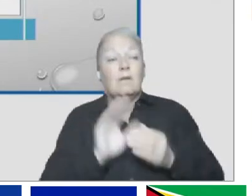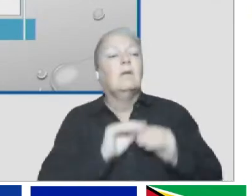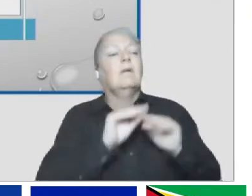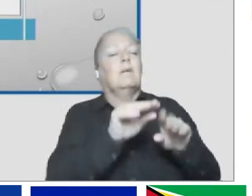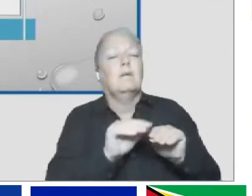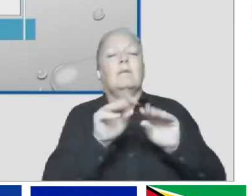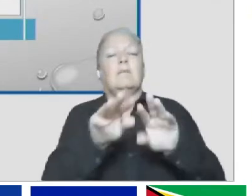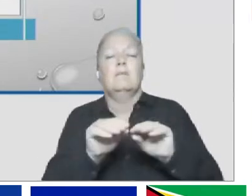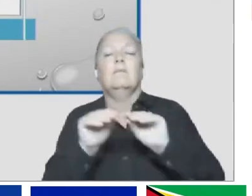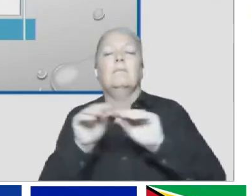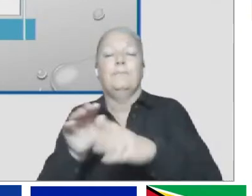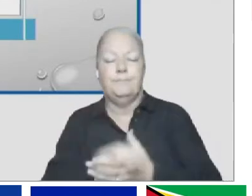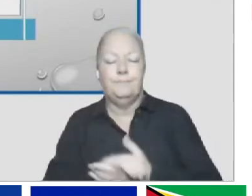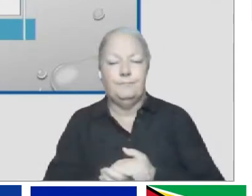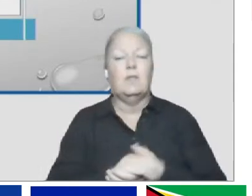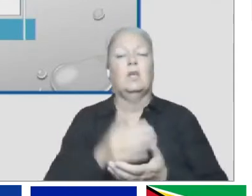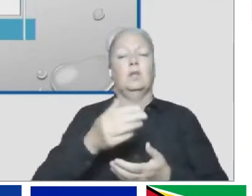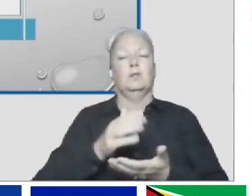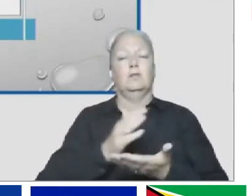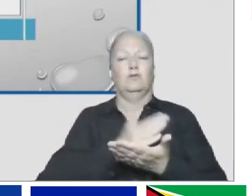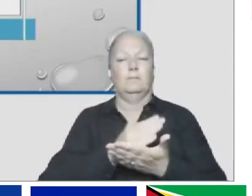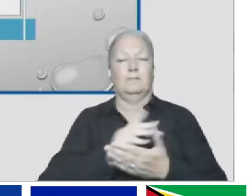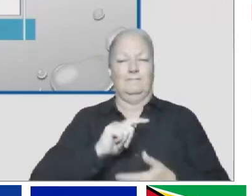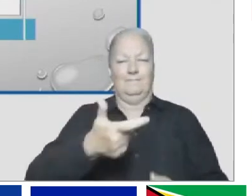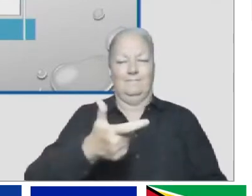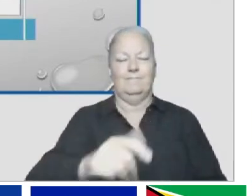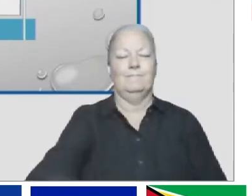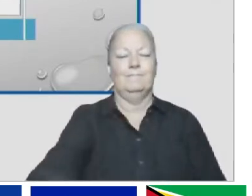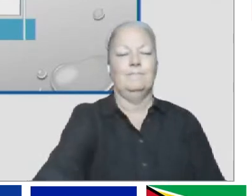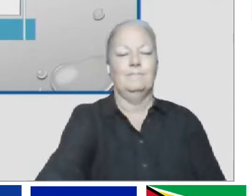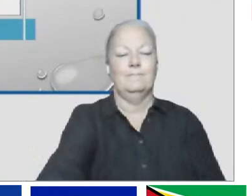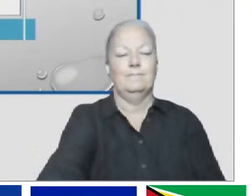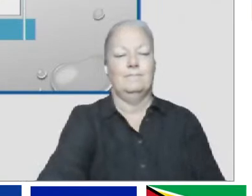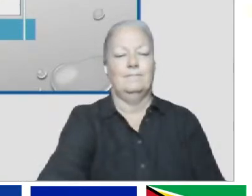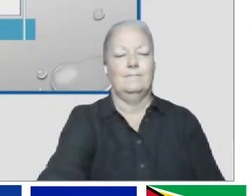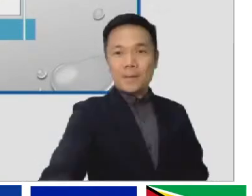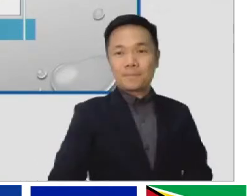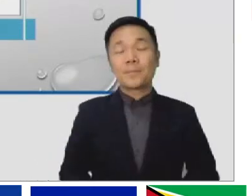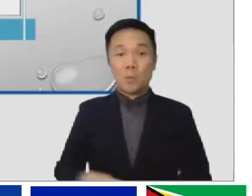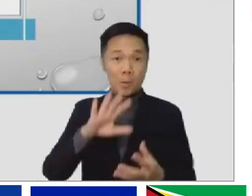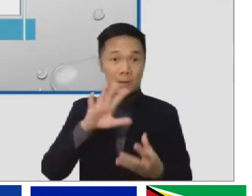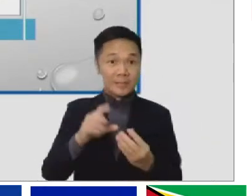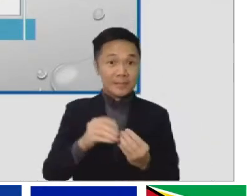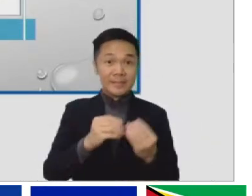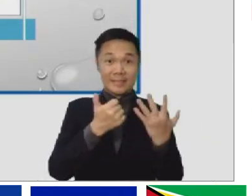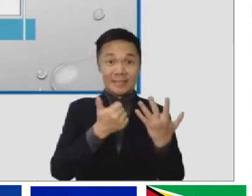to $64.05 million. The Royal St. Vincent and the Grenadines Police